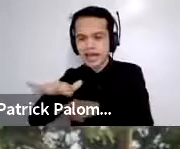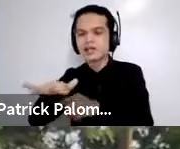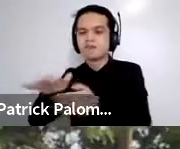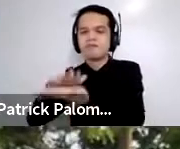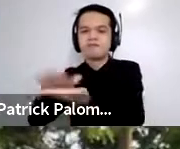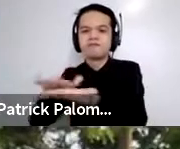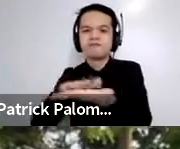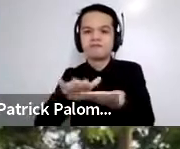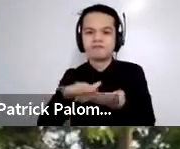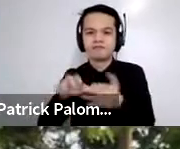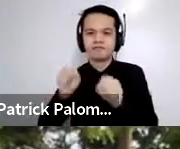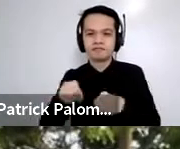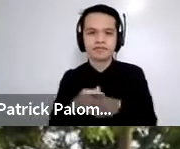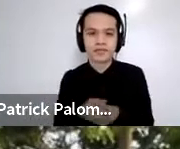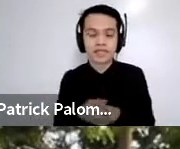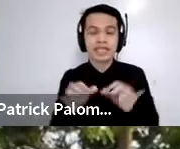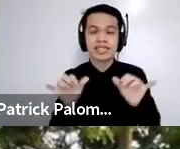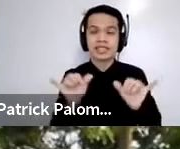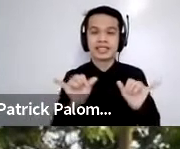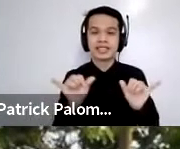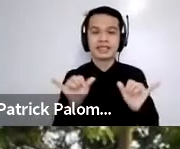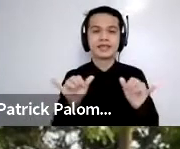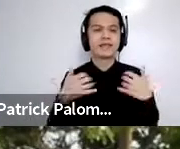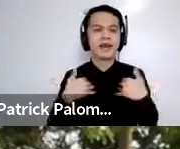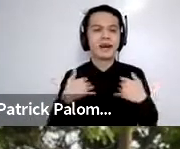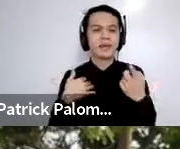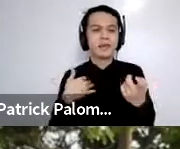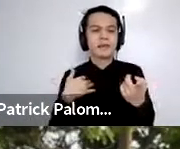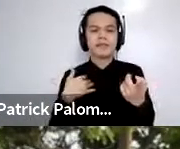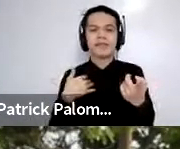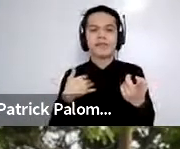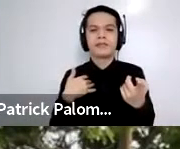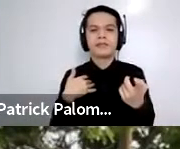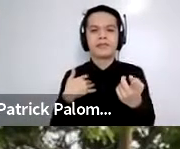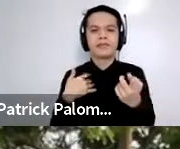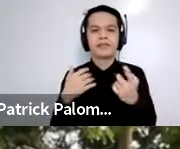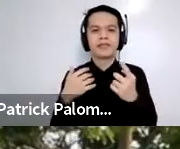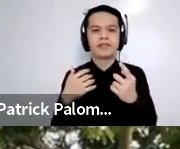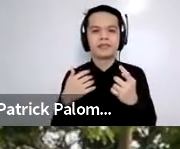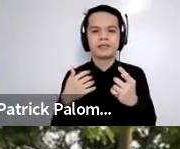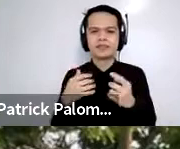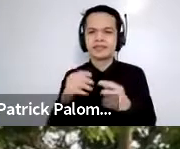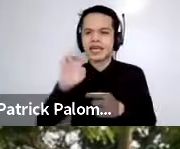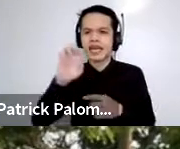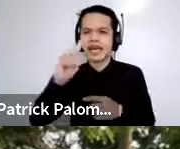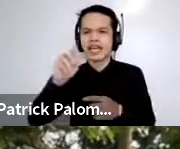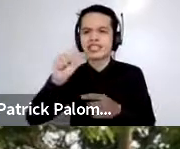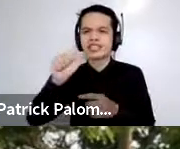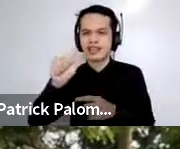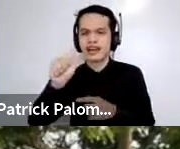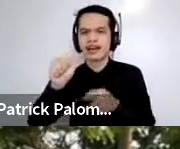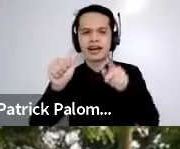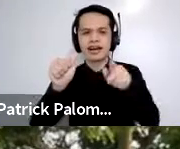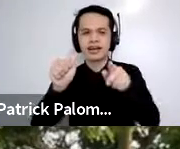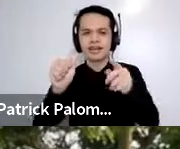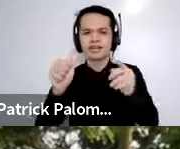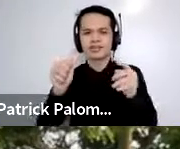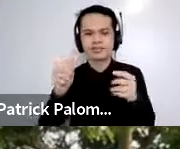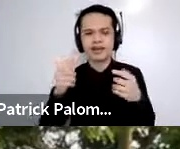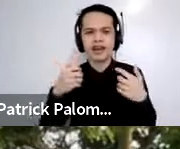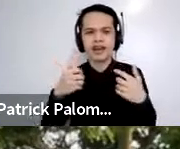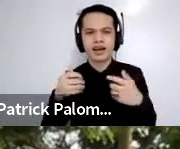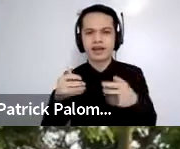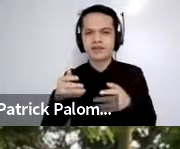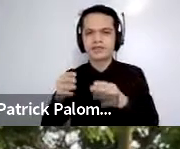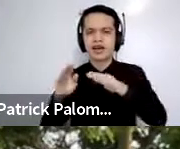be this in EDSA, it's a main highway, there is this overpass. We've cleared this, we're going